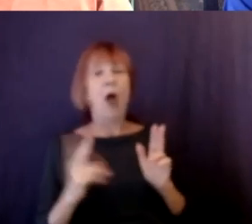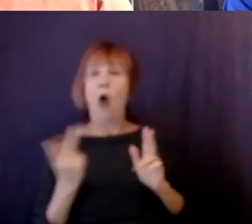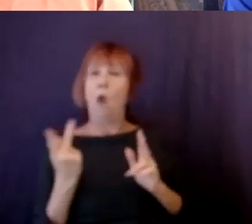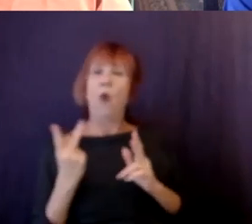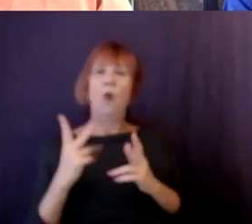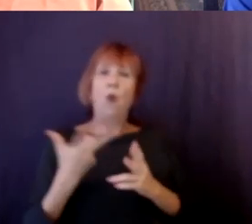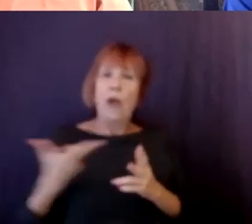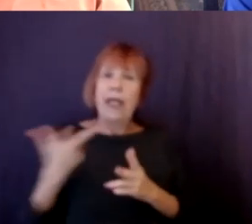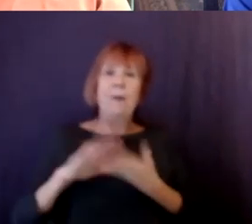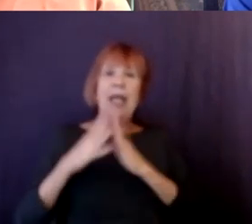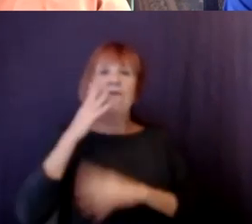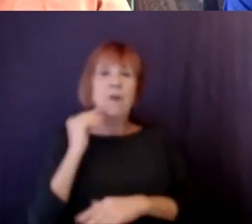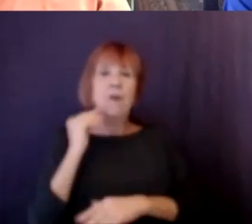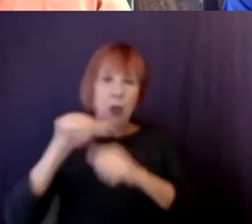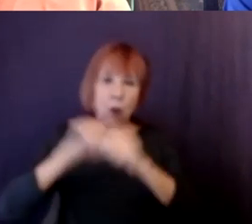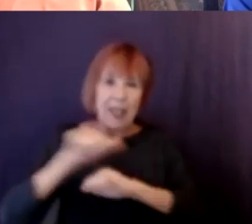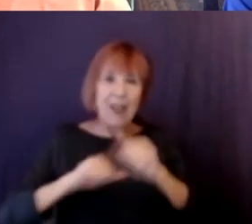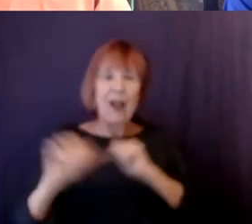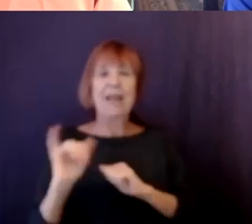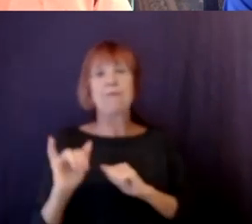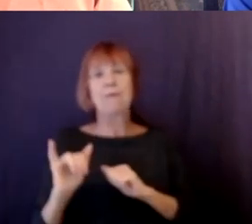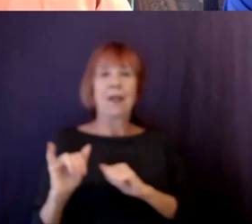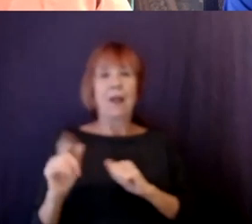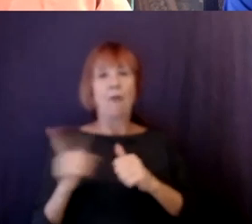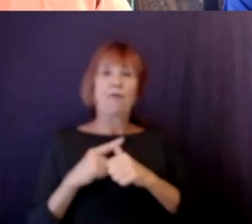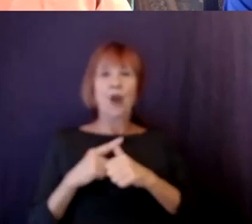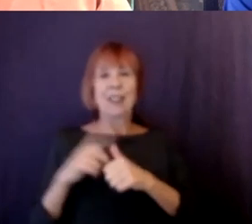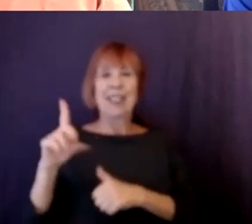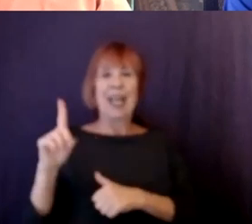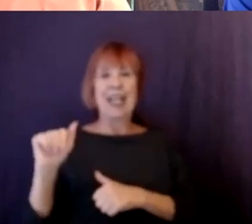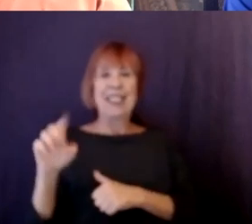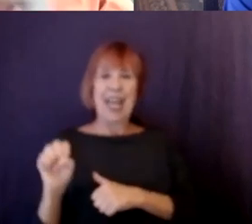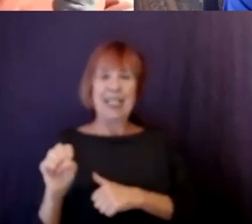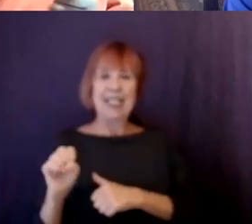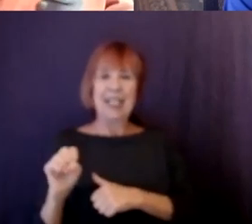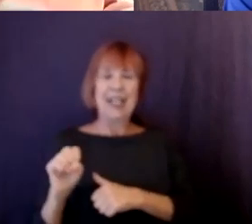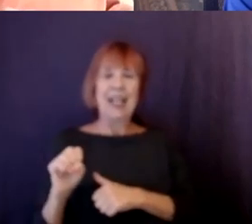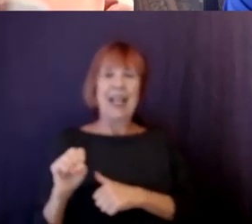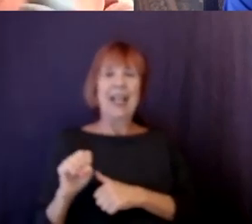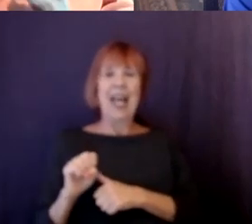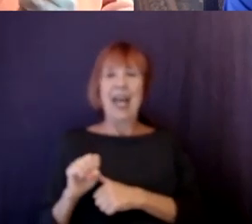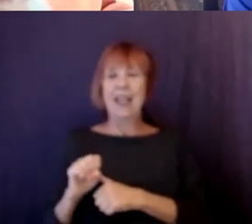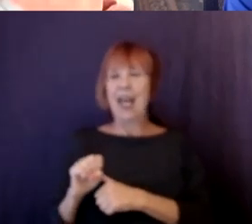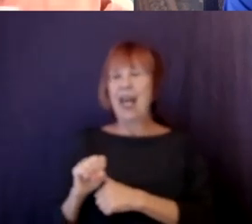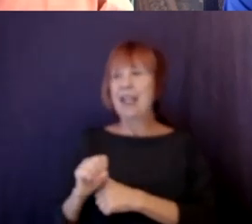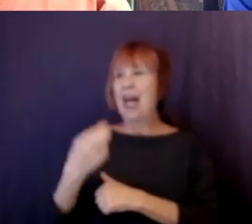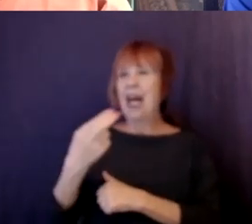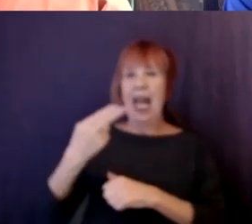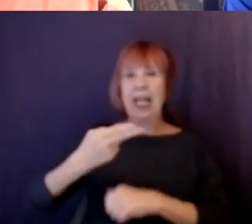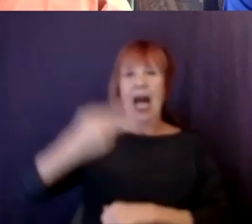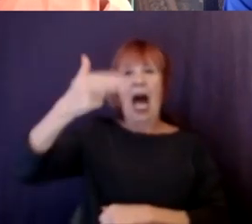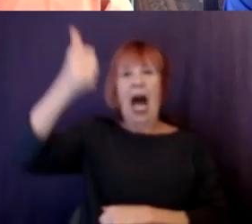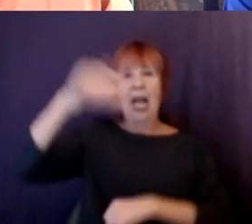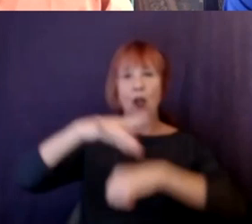And it was kind of like a first date of just saying, you know, Higher Ground, we really want to roll up, you know, be, you know, active partners on